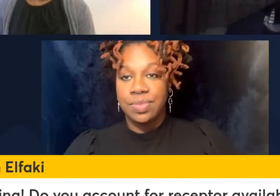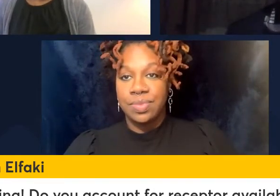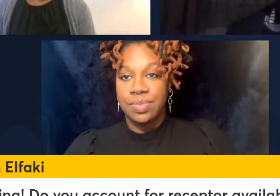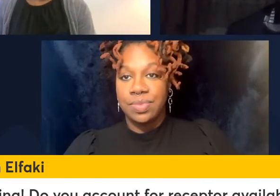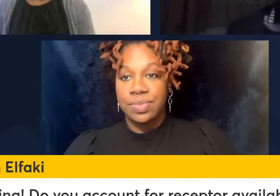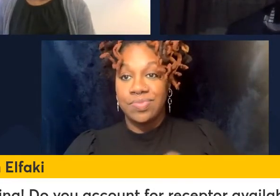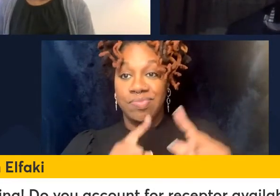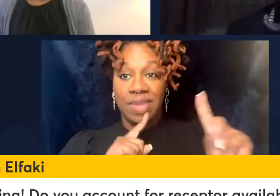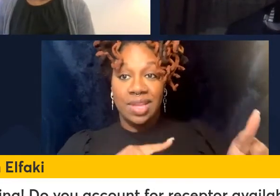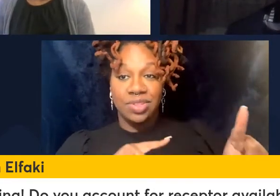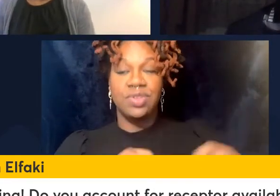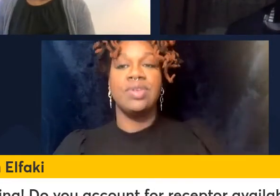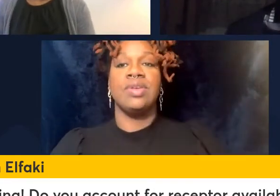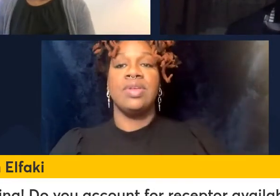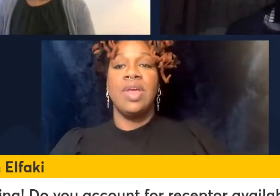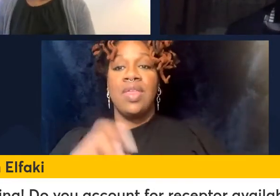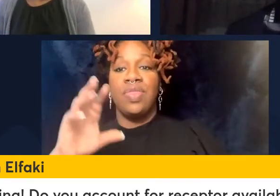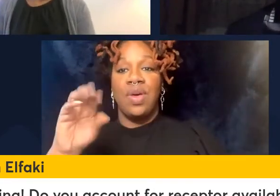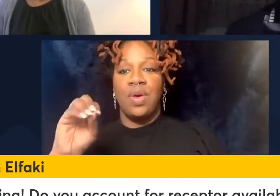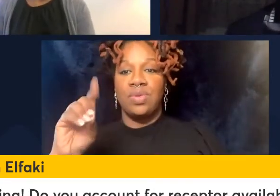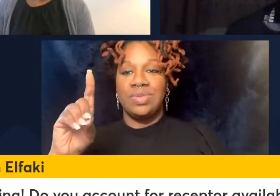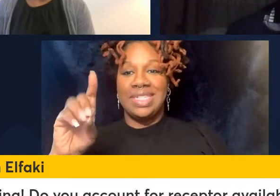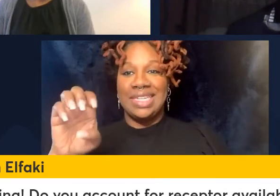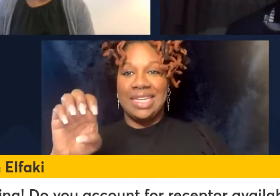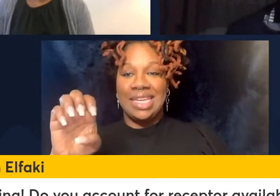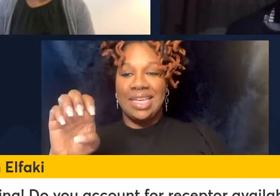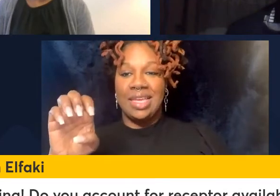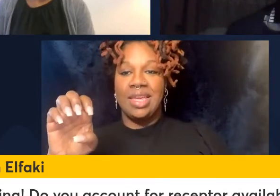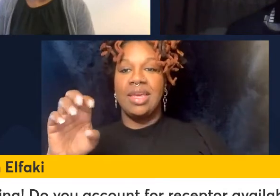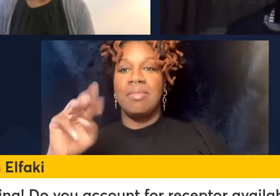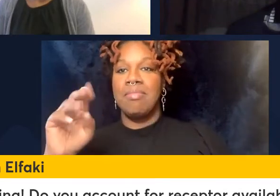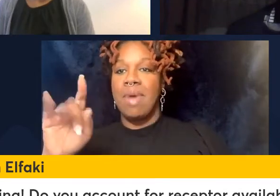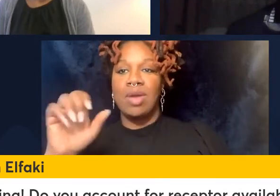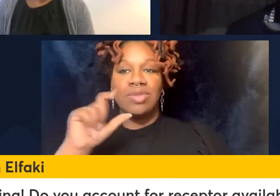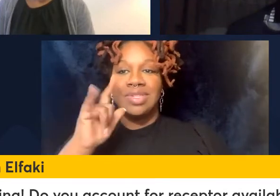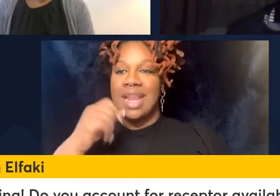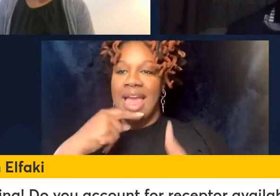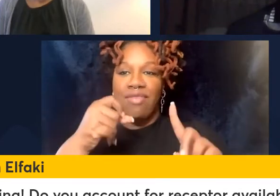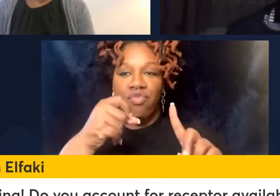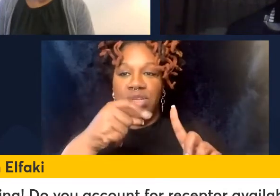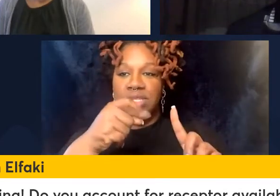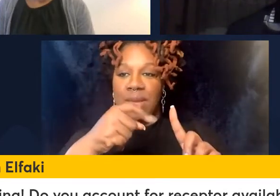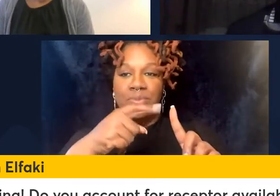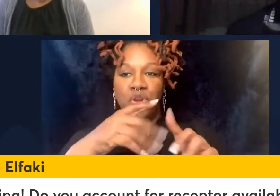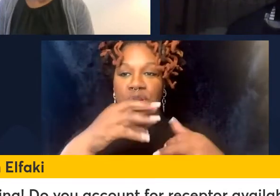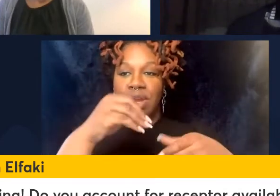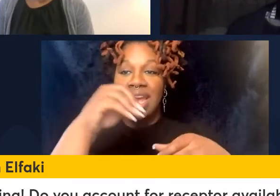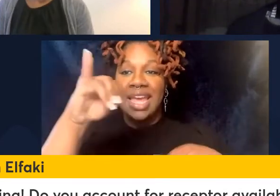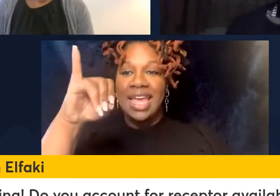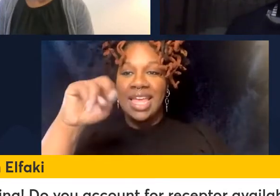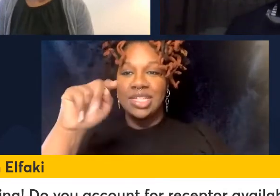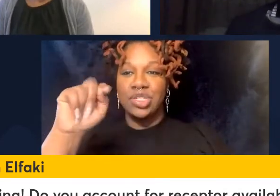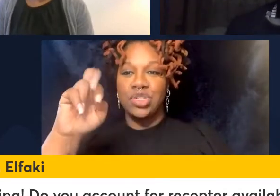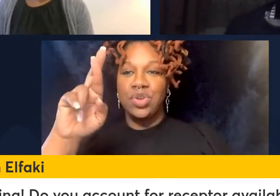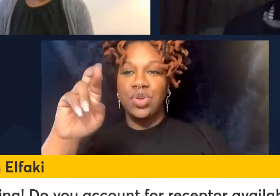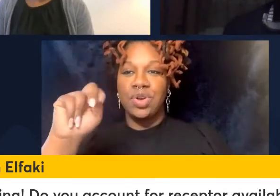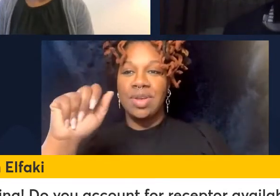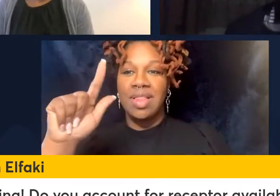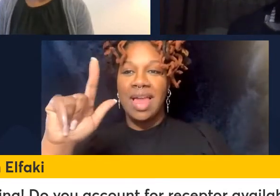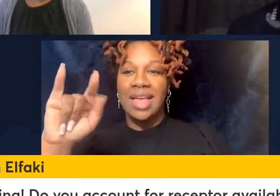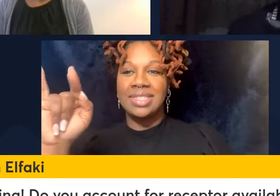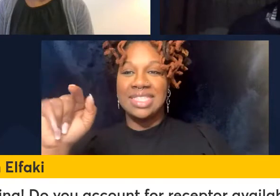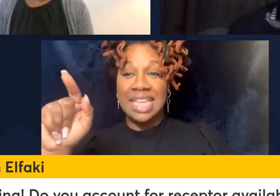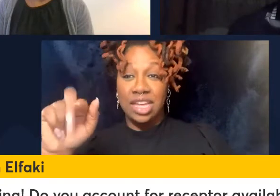So the ODE model does not have receptor internalization, no, but that's definitely a component that could be added.